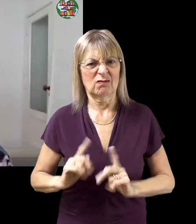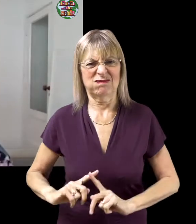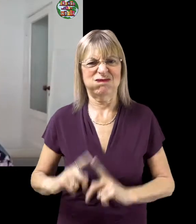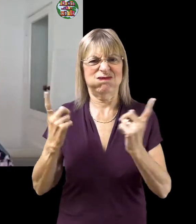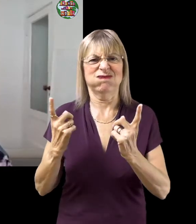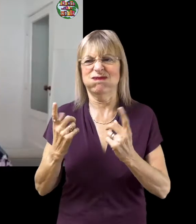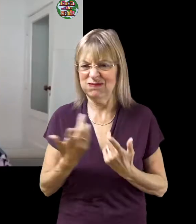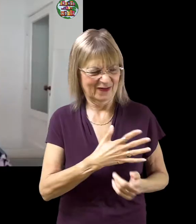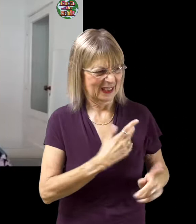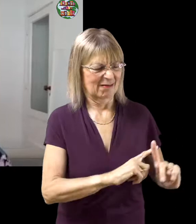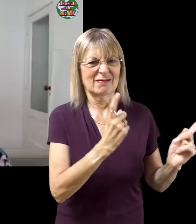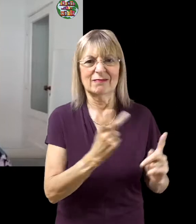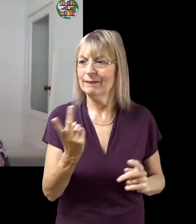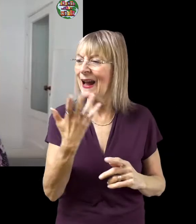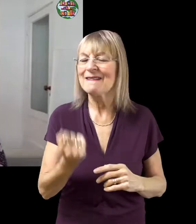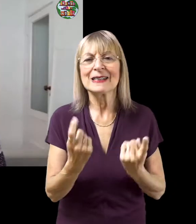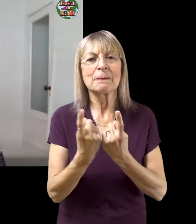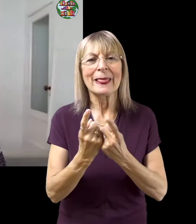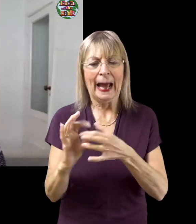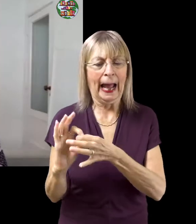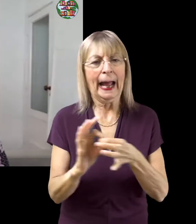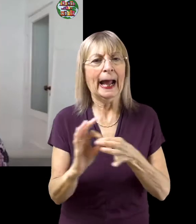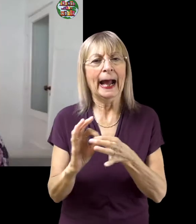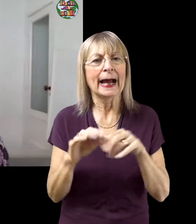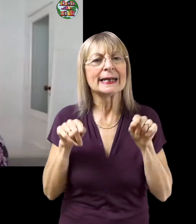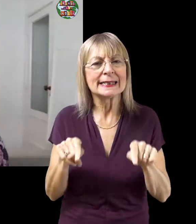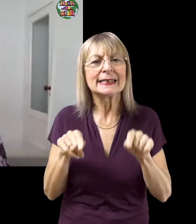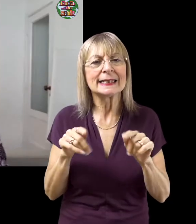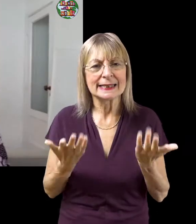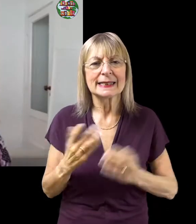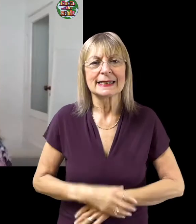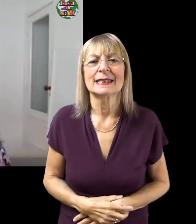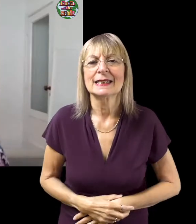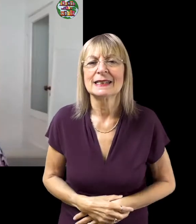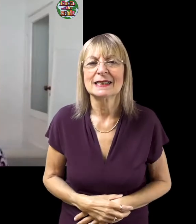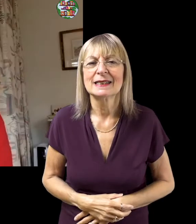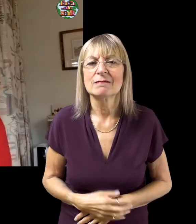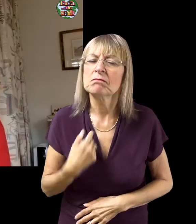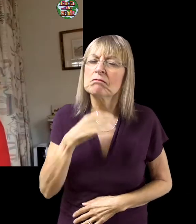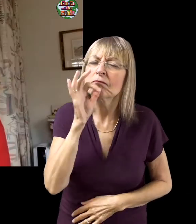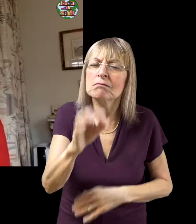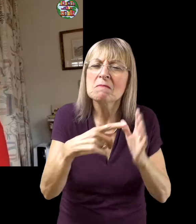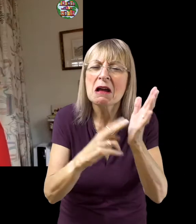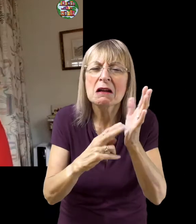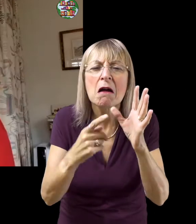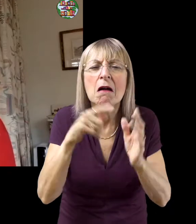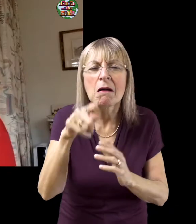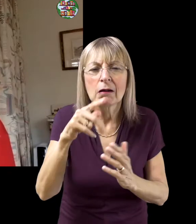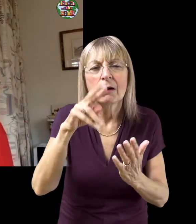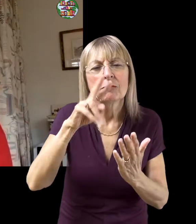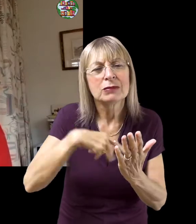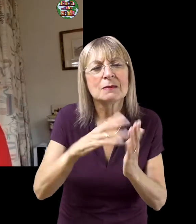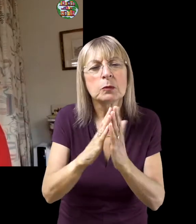and they feel like outsiders, and that's what actually binds them. Can I ask you, Anna, just